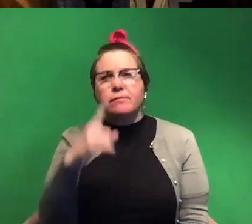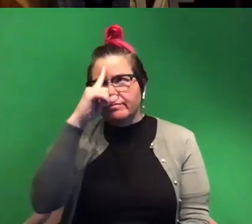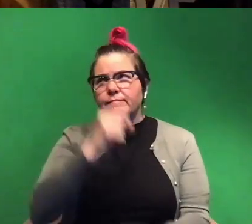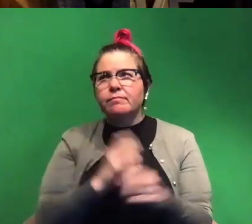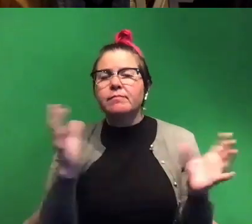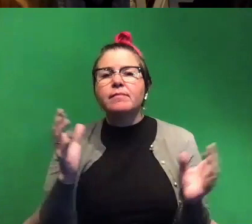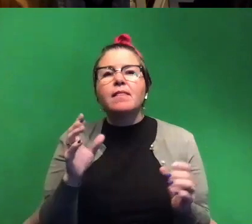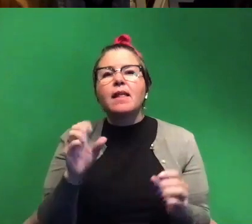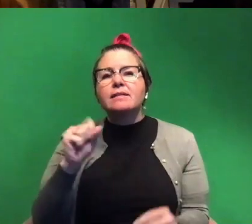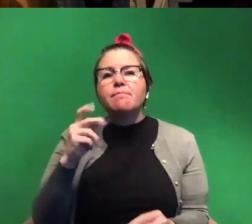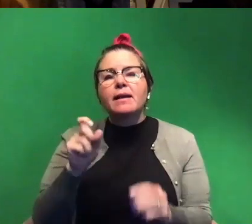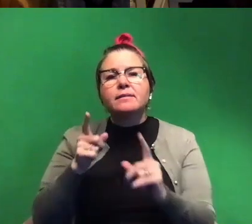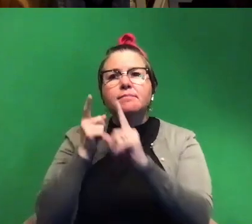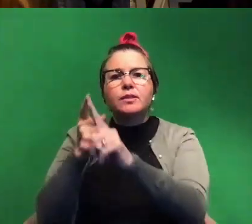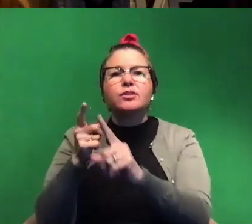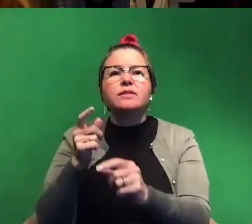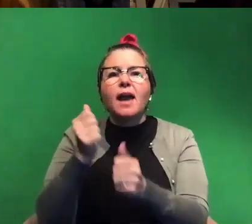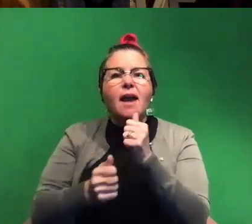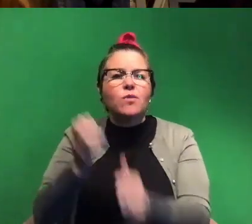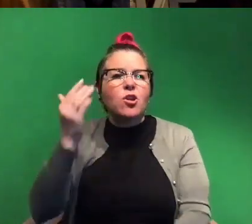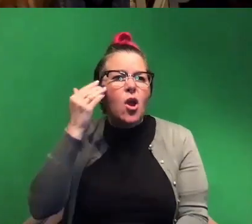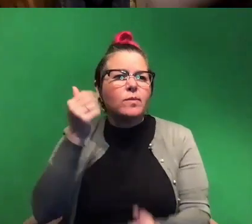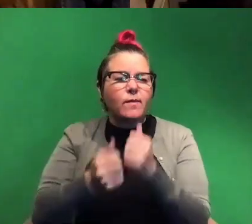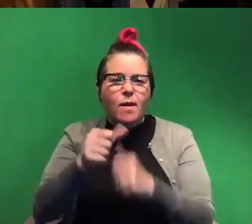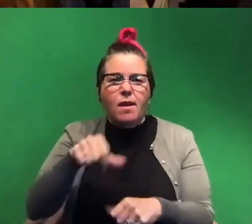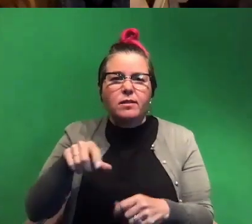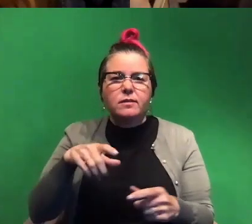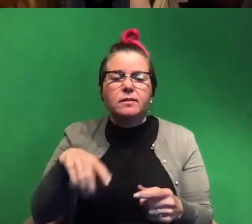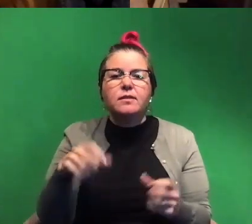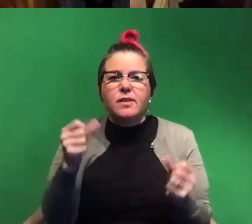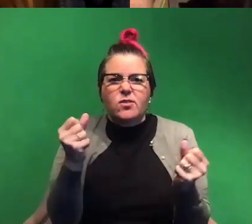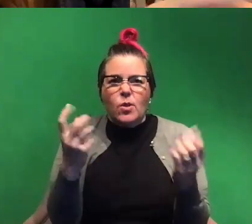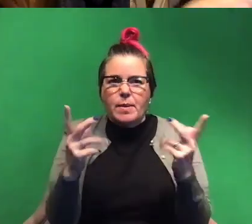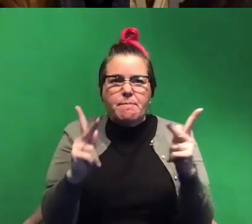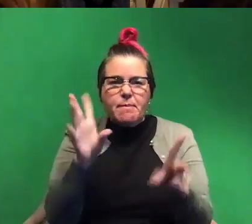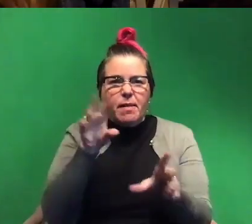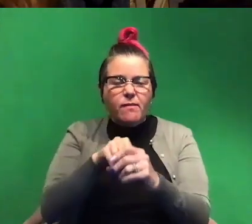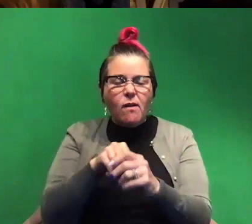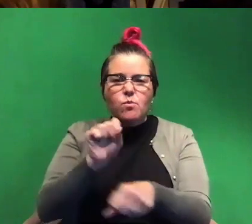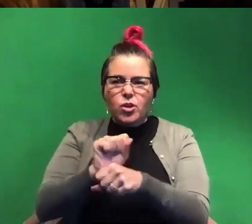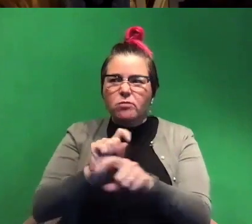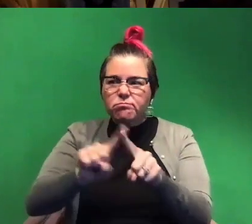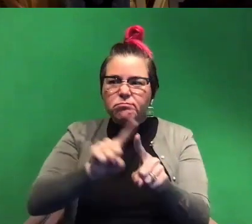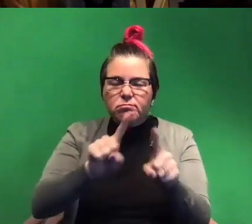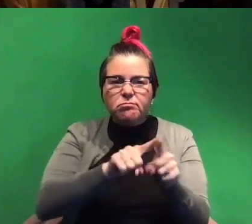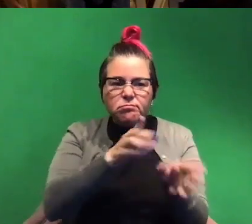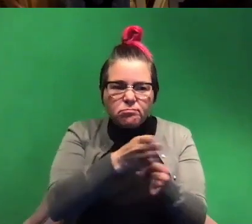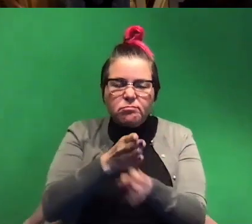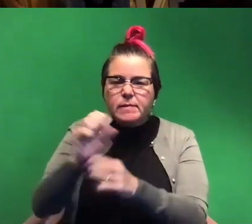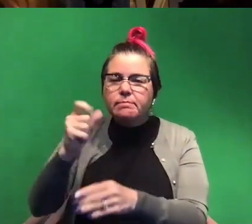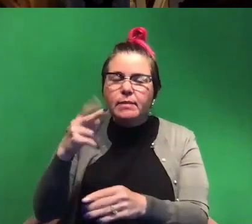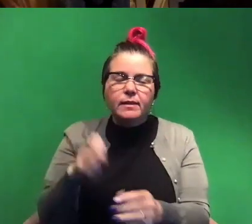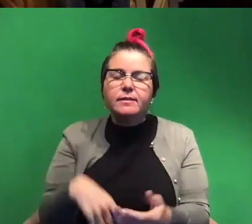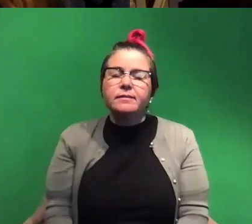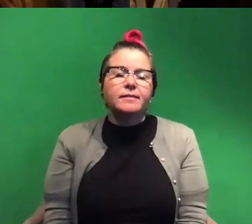like space missions like everybody knows everybody else, and there are so many people working on space that yeah, we're